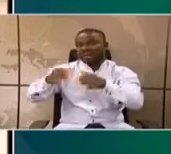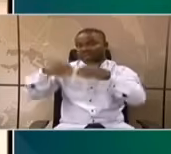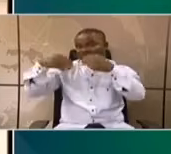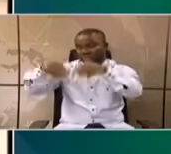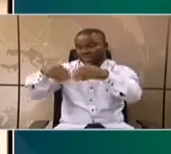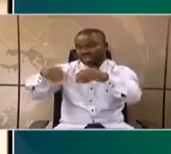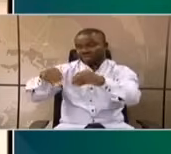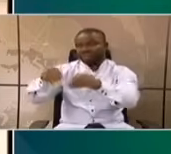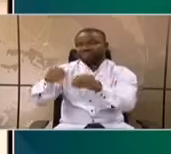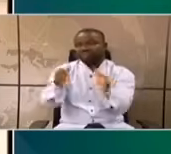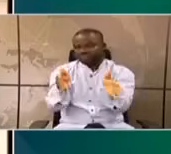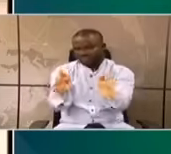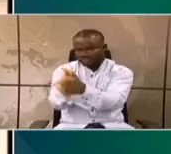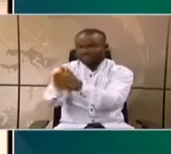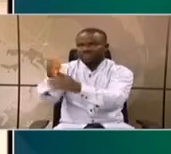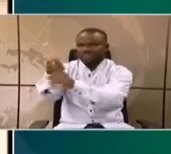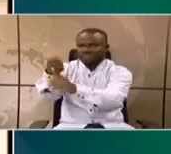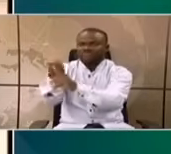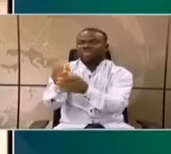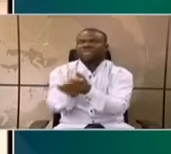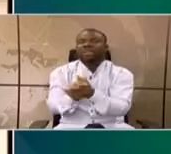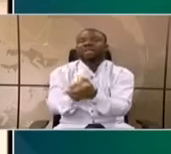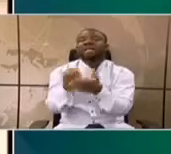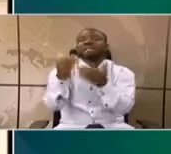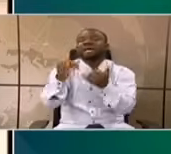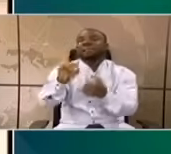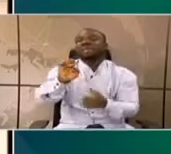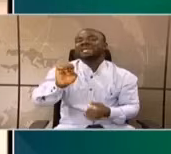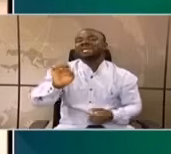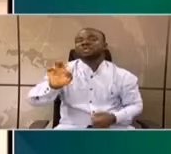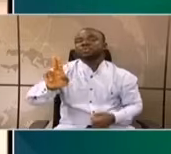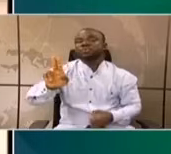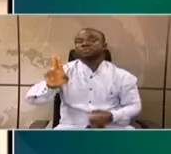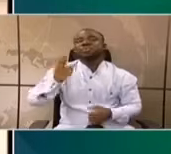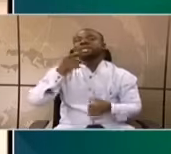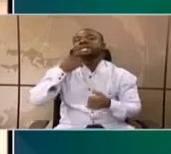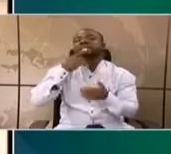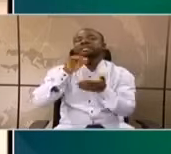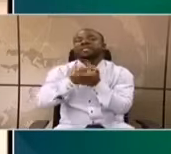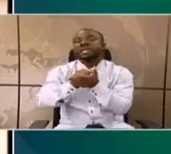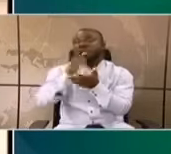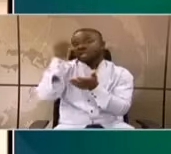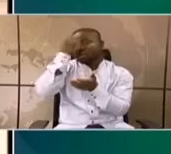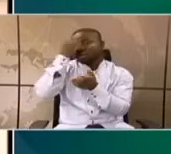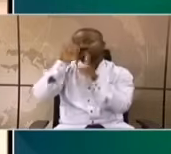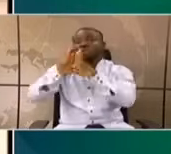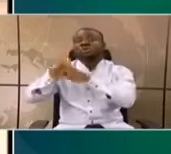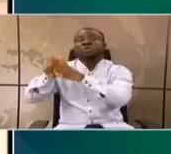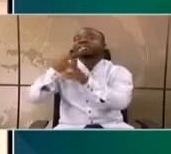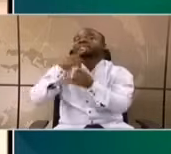Mumusa Keti Hamon. Ojae. Se European Union. I se da yi. Se enuyane na.